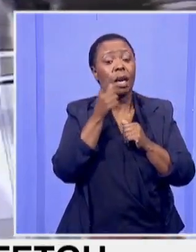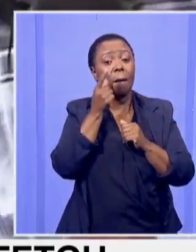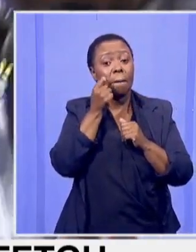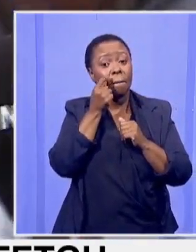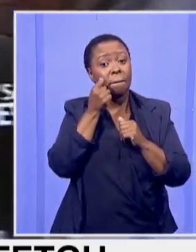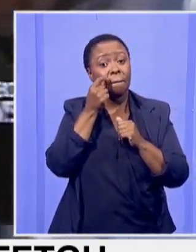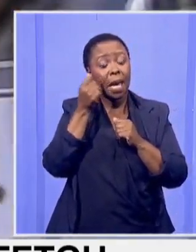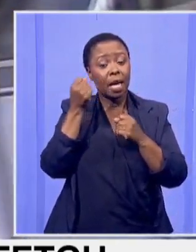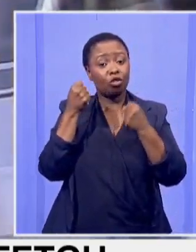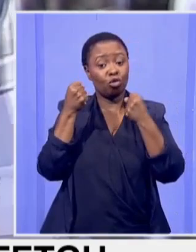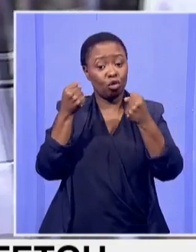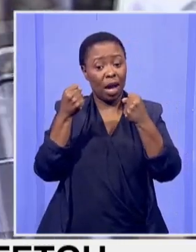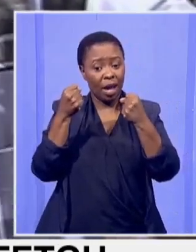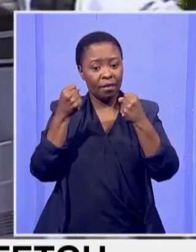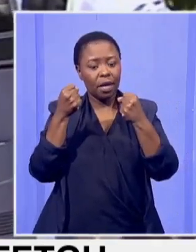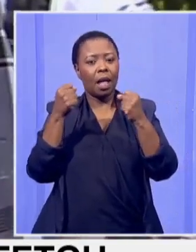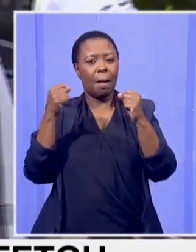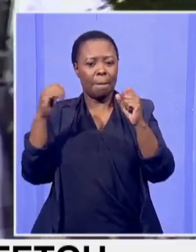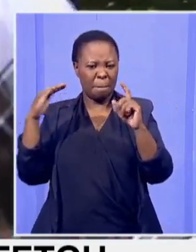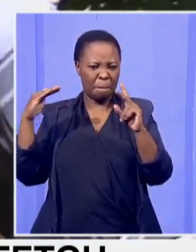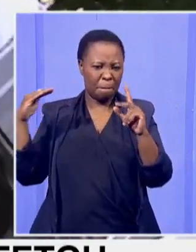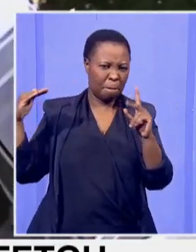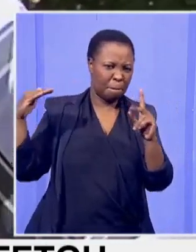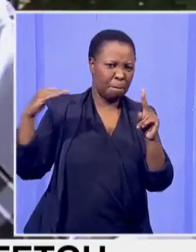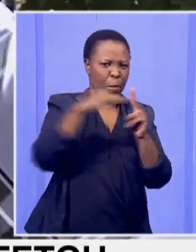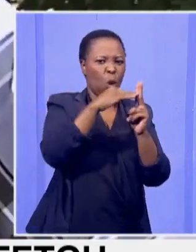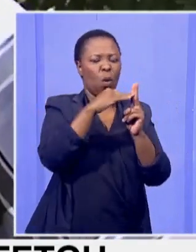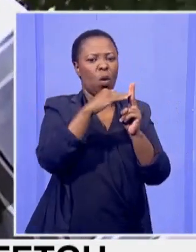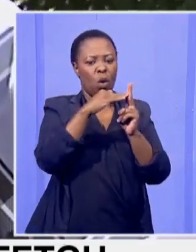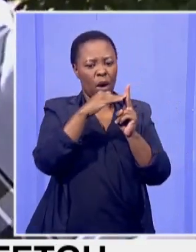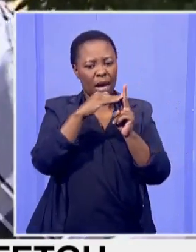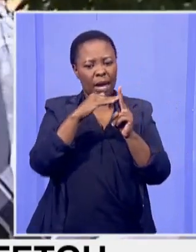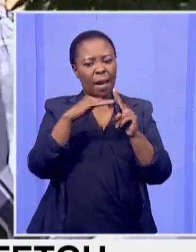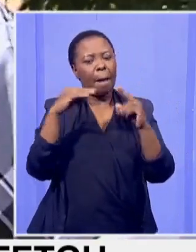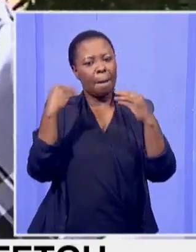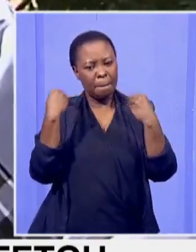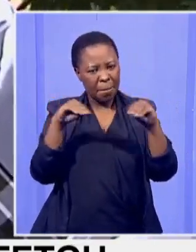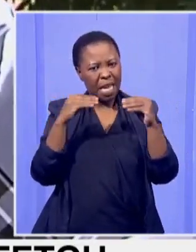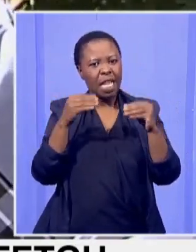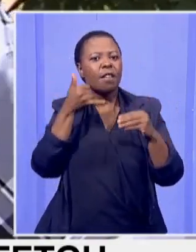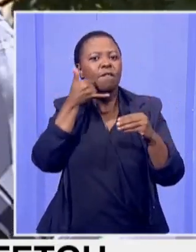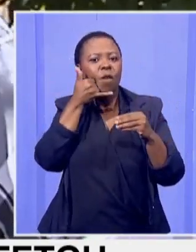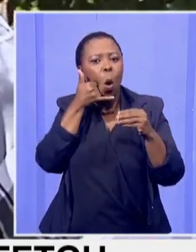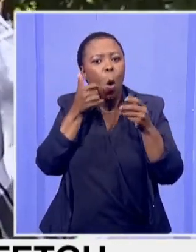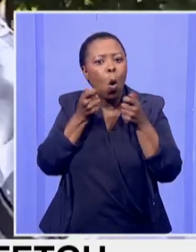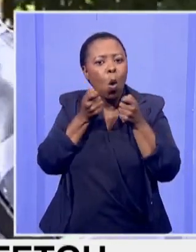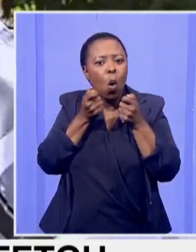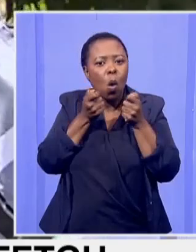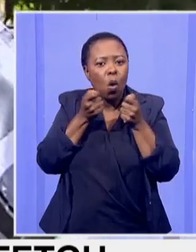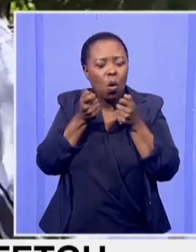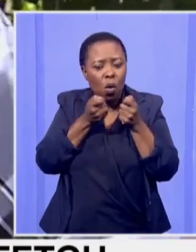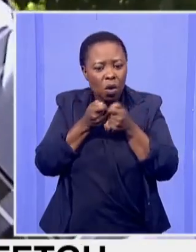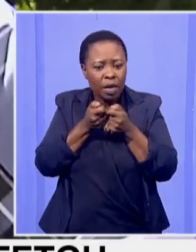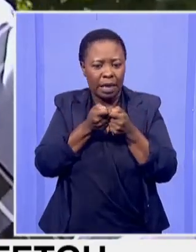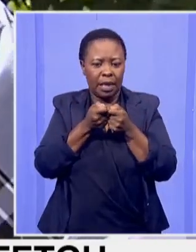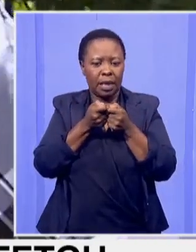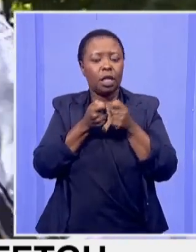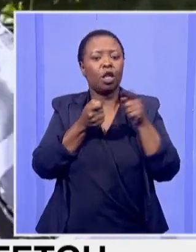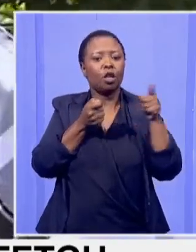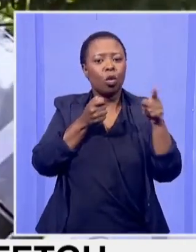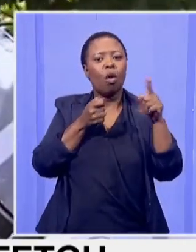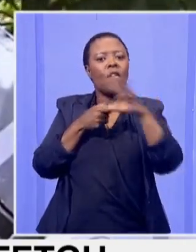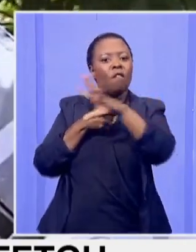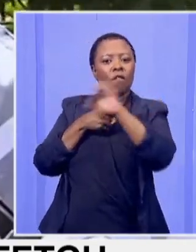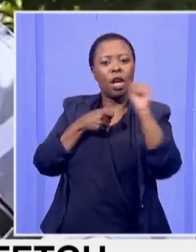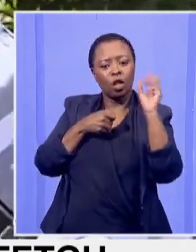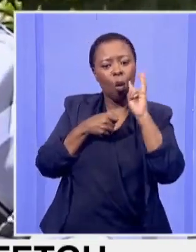actually allegedly hit on them actually was busy on the phone, and they were coming back from fetching water from one